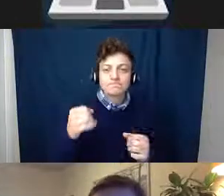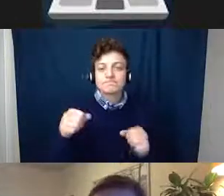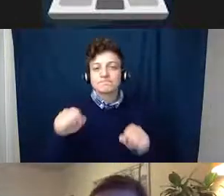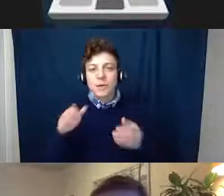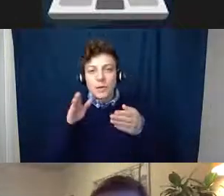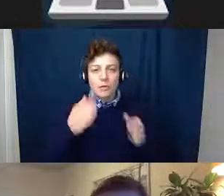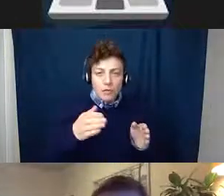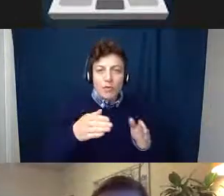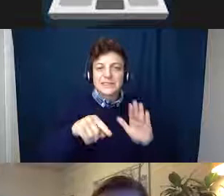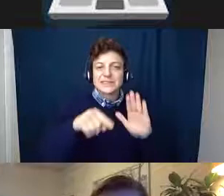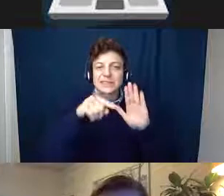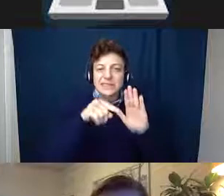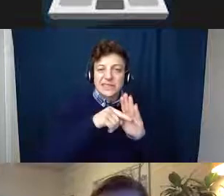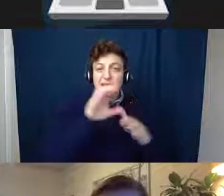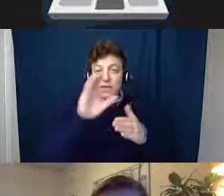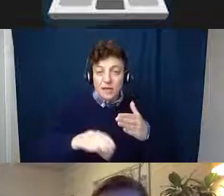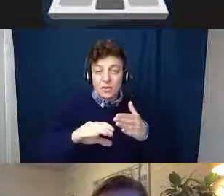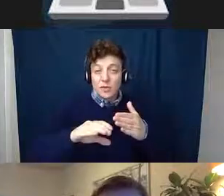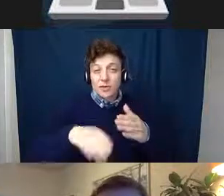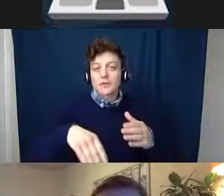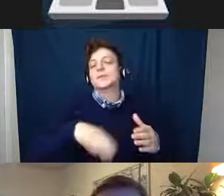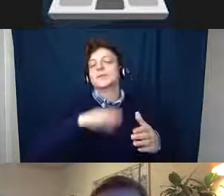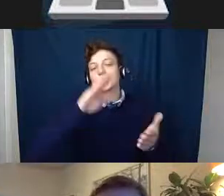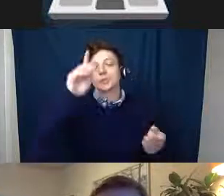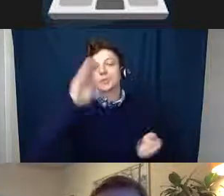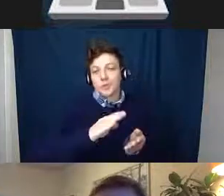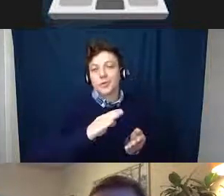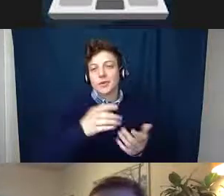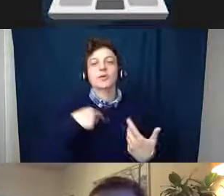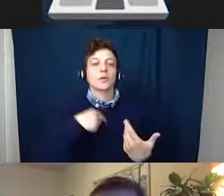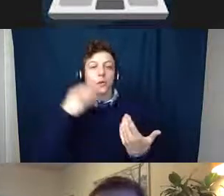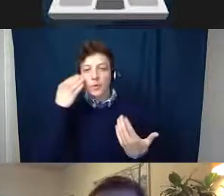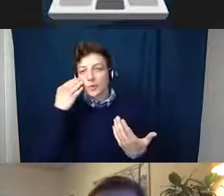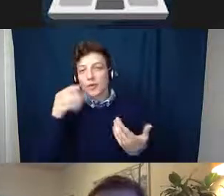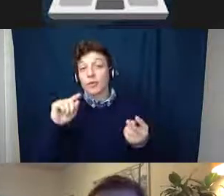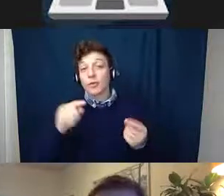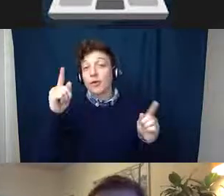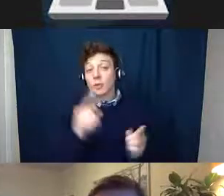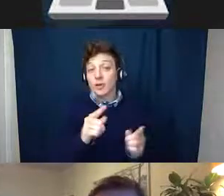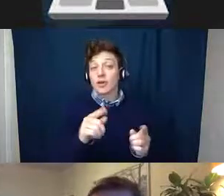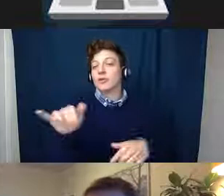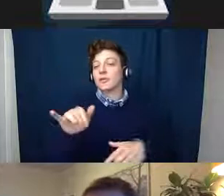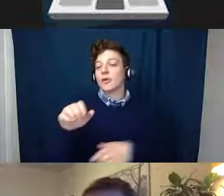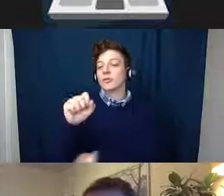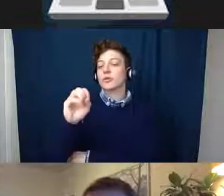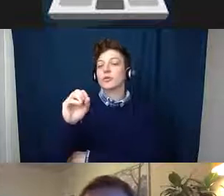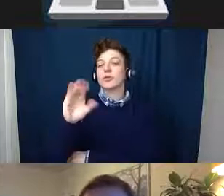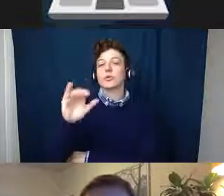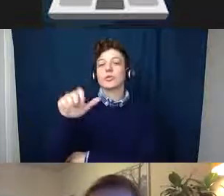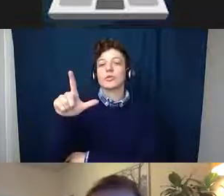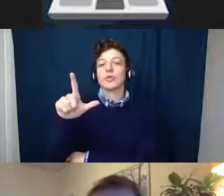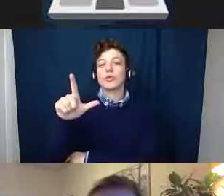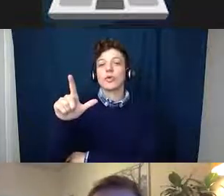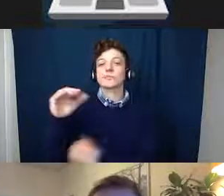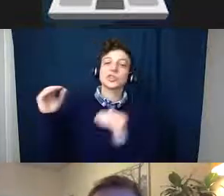with drug use. And so we know that harm reduction is also a movement for social justice. It's really built on